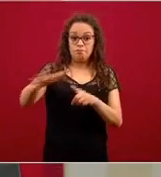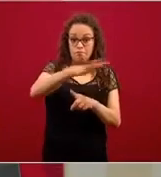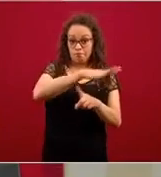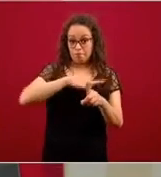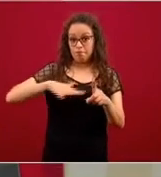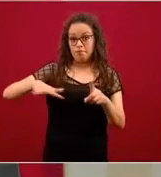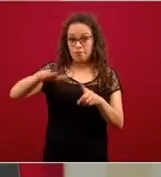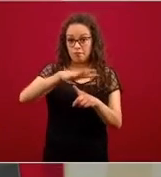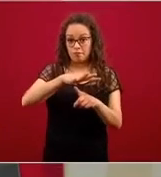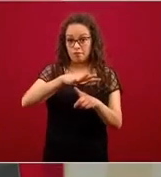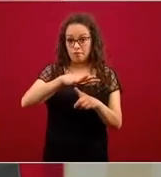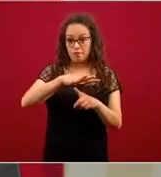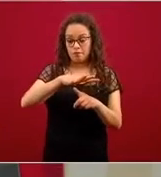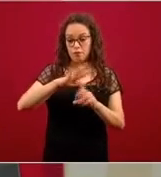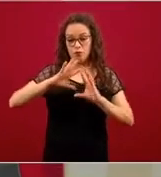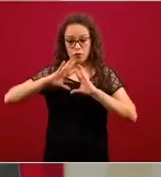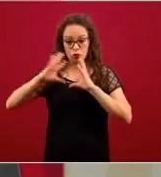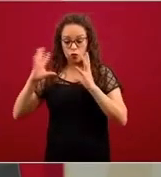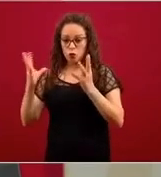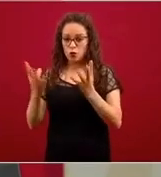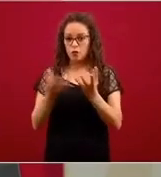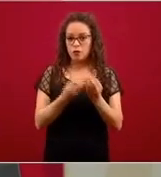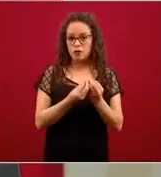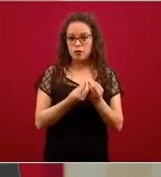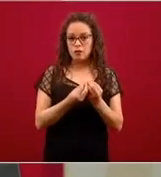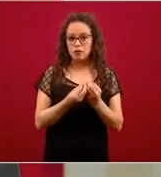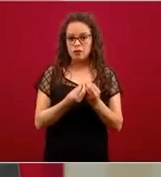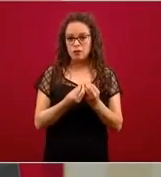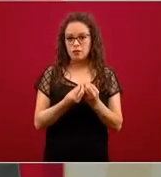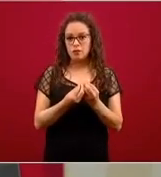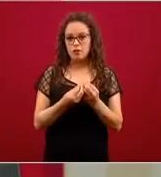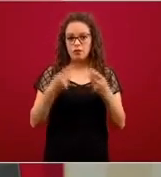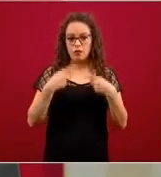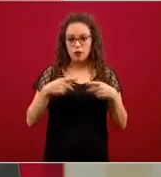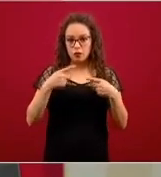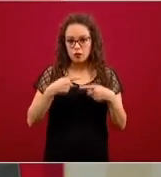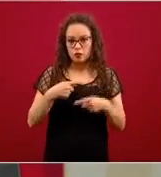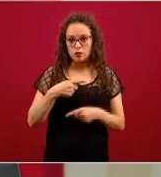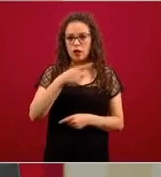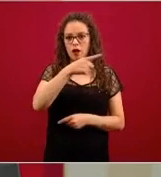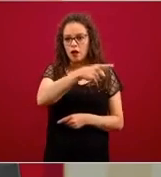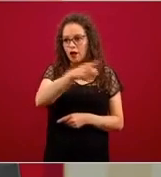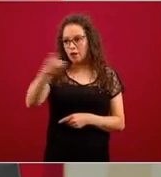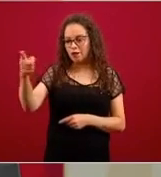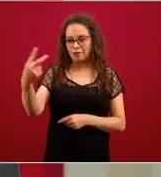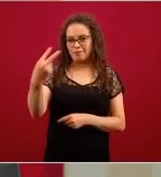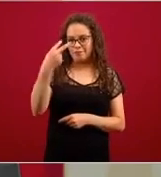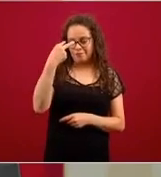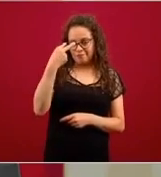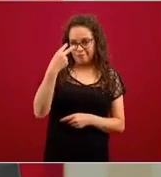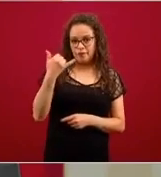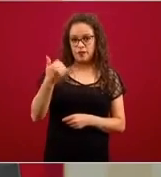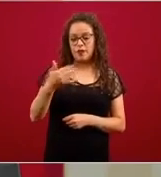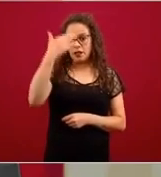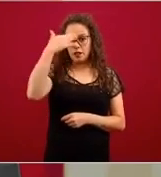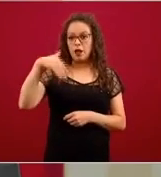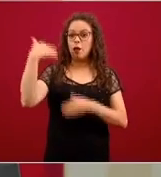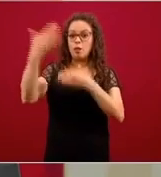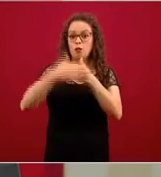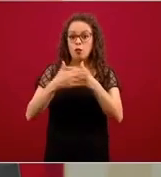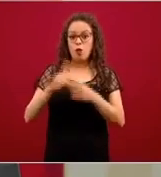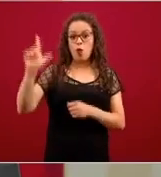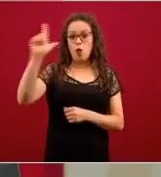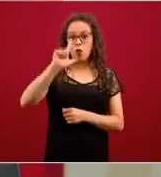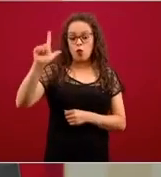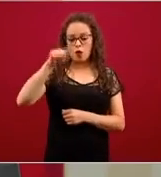this as an issue of public interest, for example, where all of you people who are watching us and listening to us and